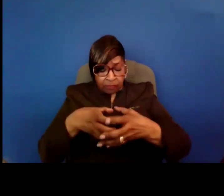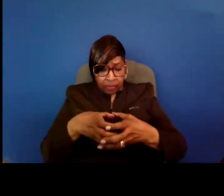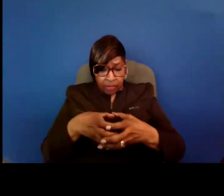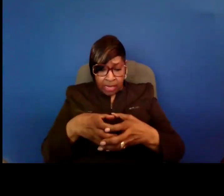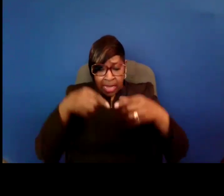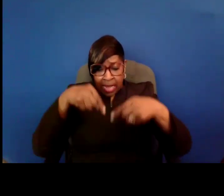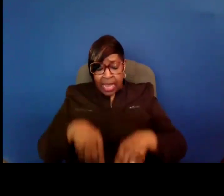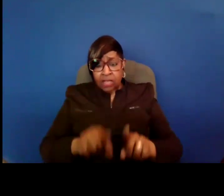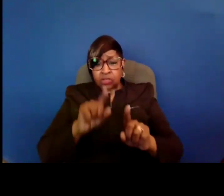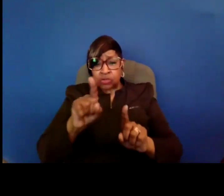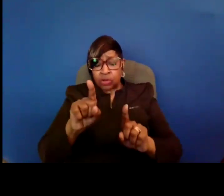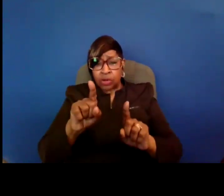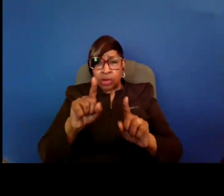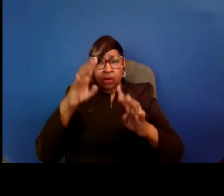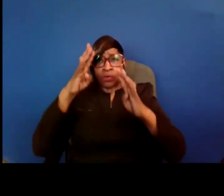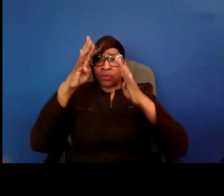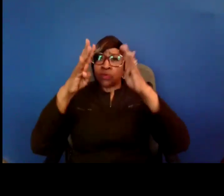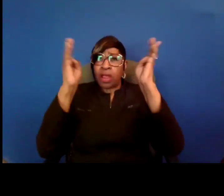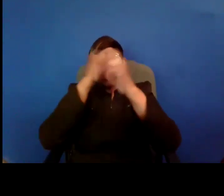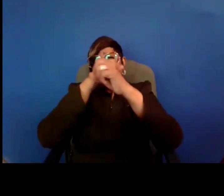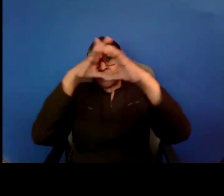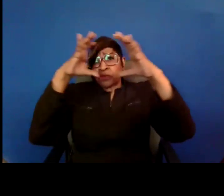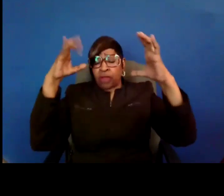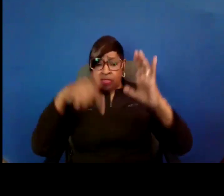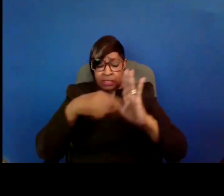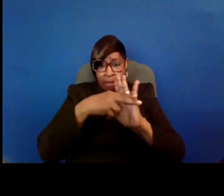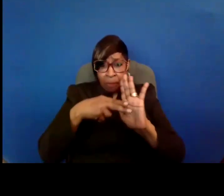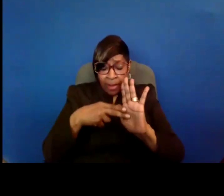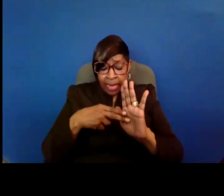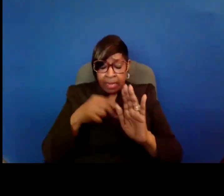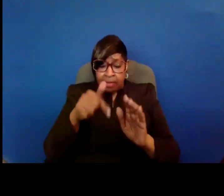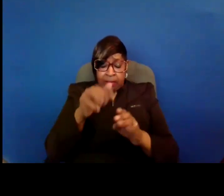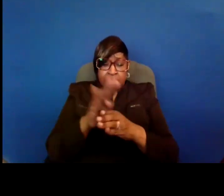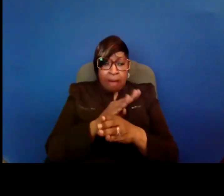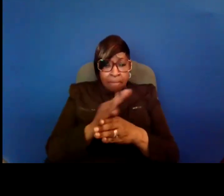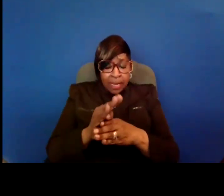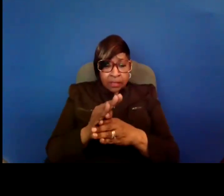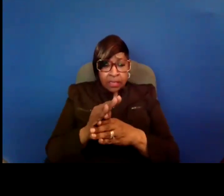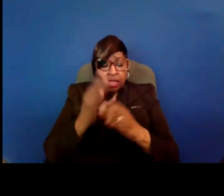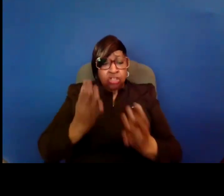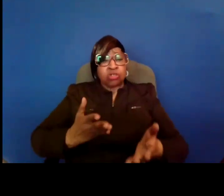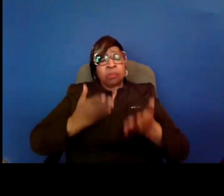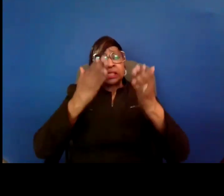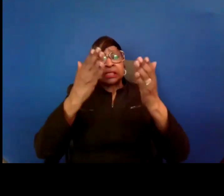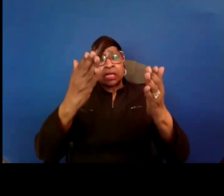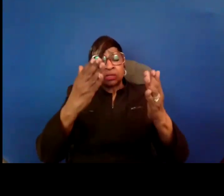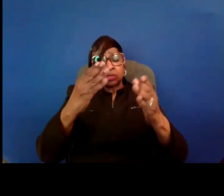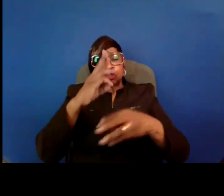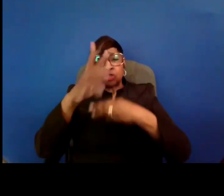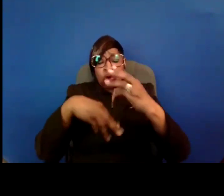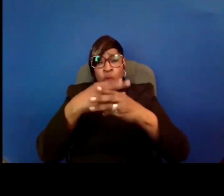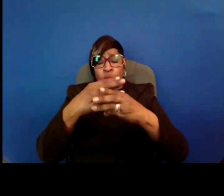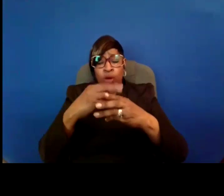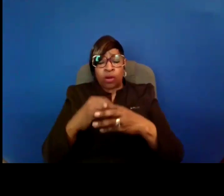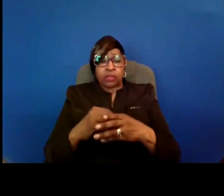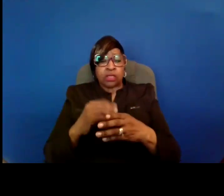you are creating this brand and this business to present into the world?